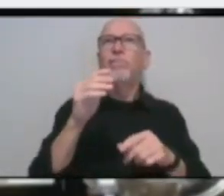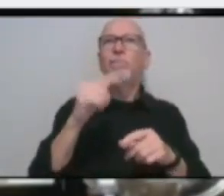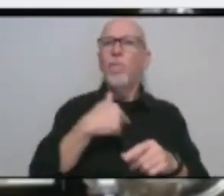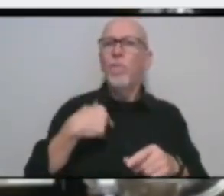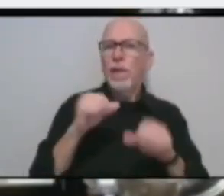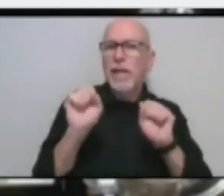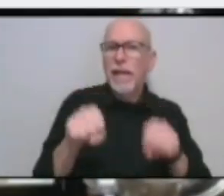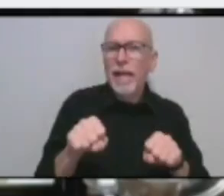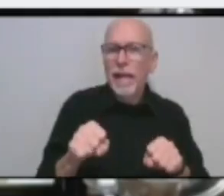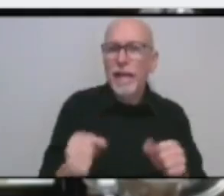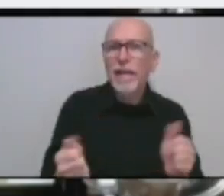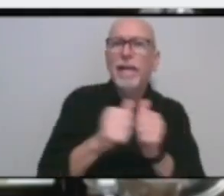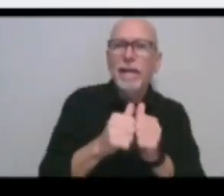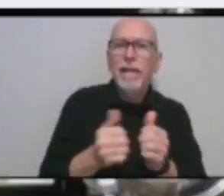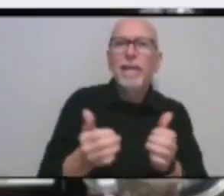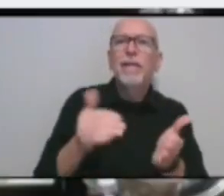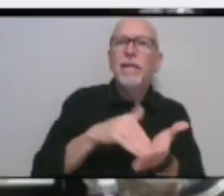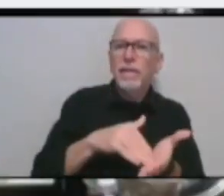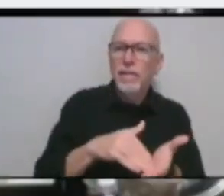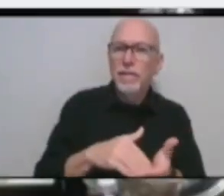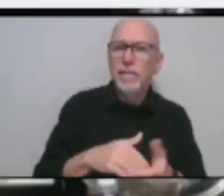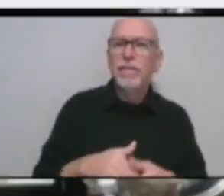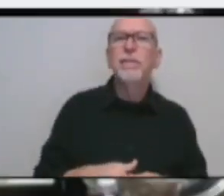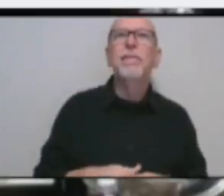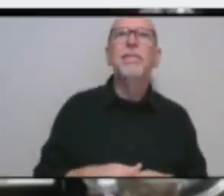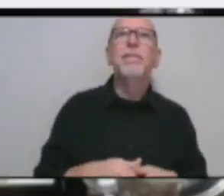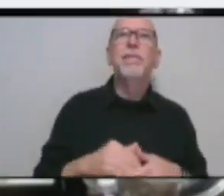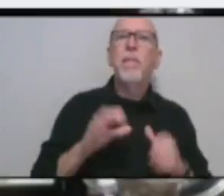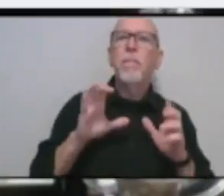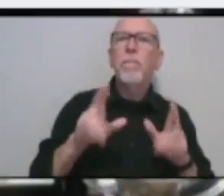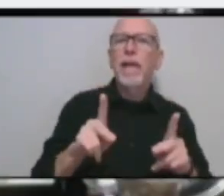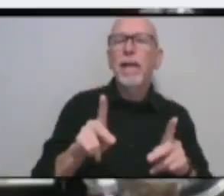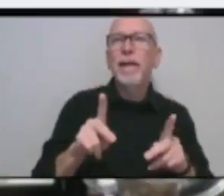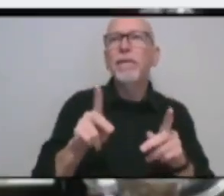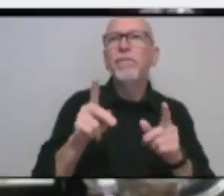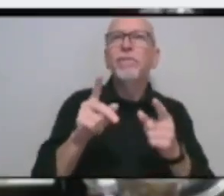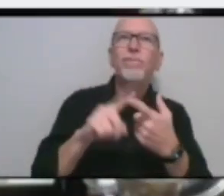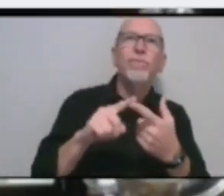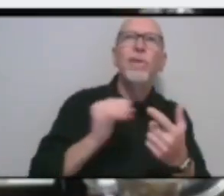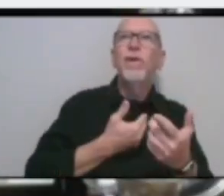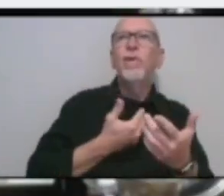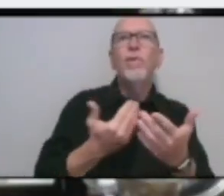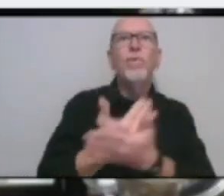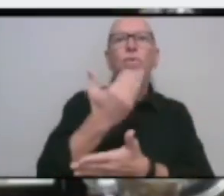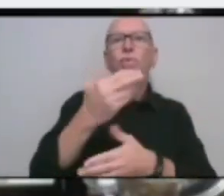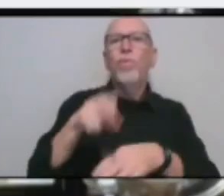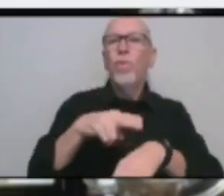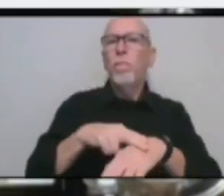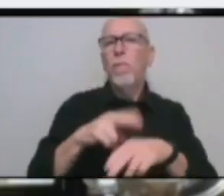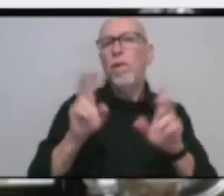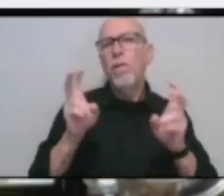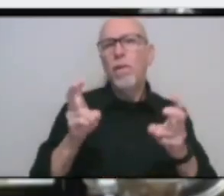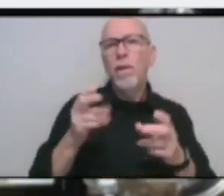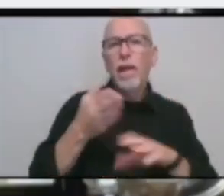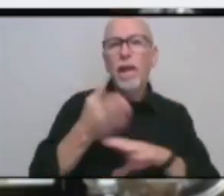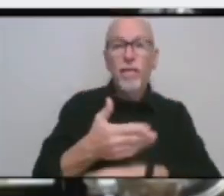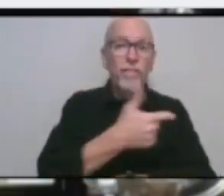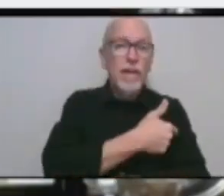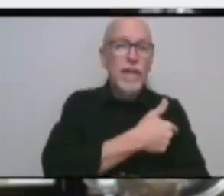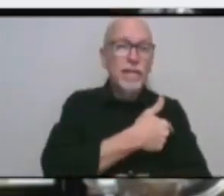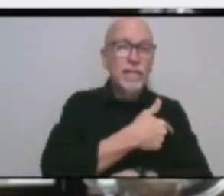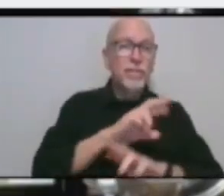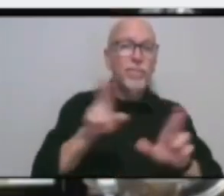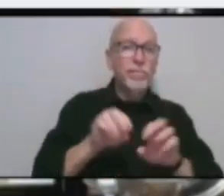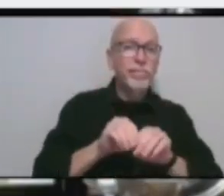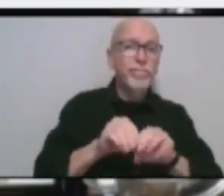can get back to this next new normal, when vaccines are readily available to